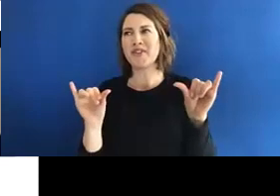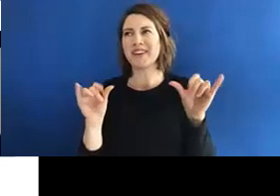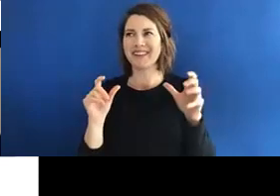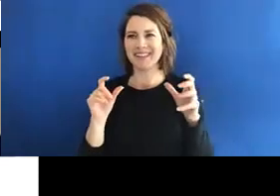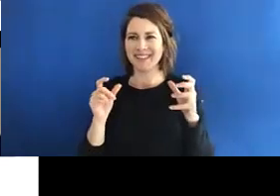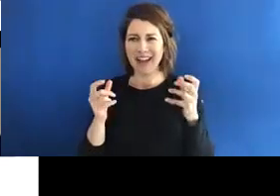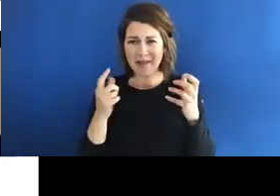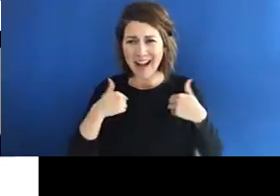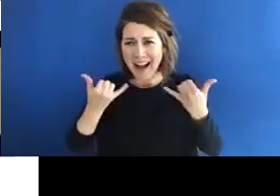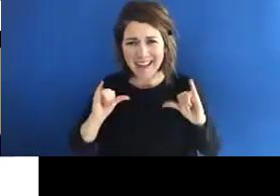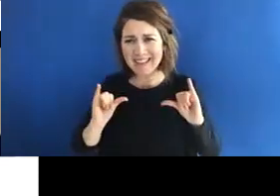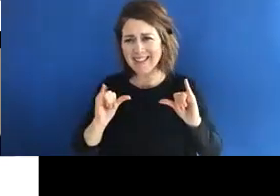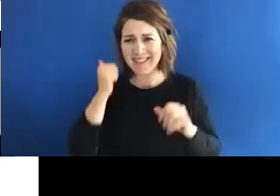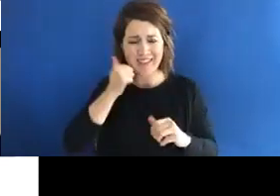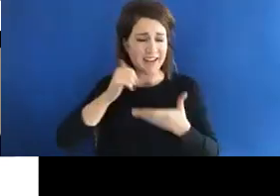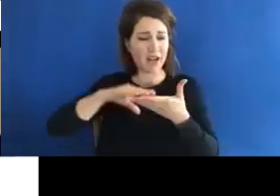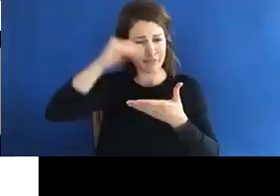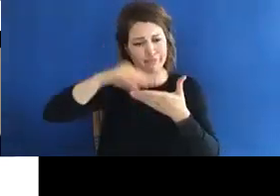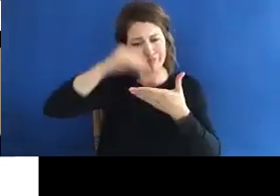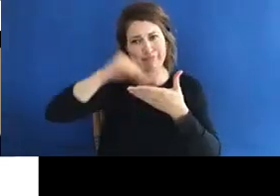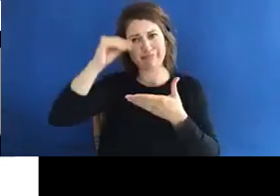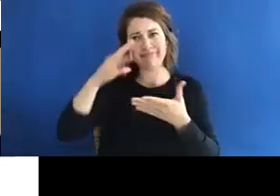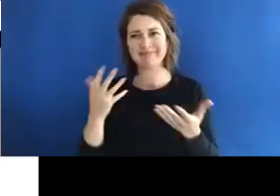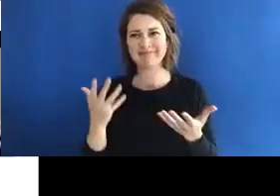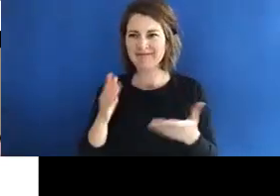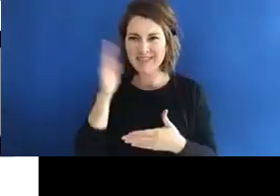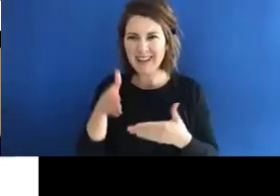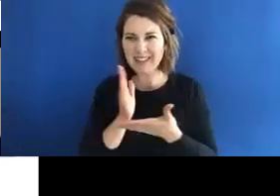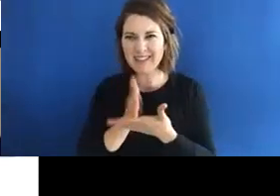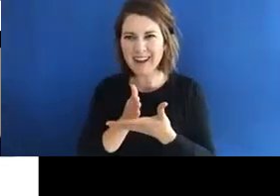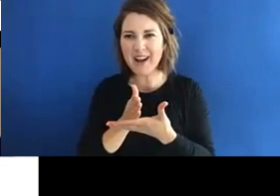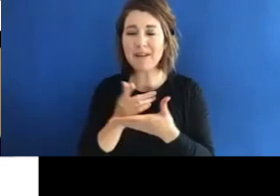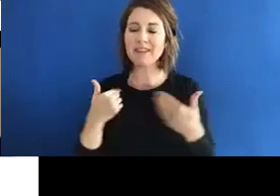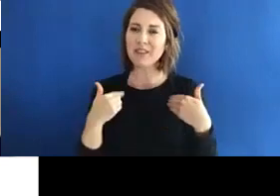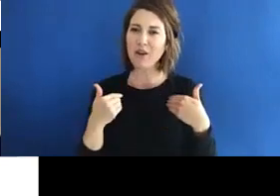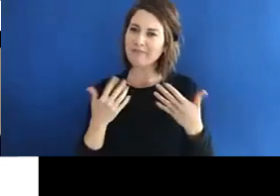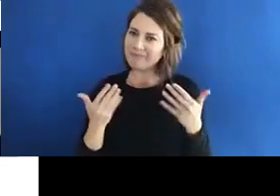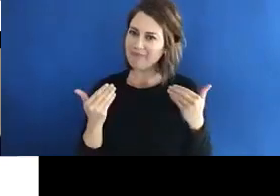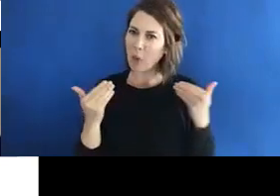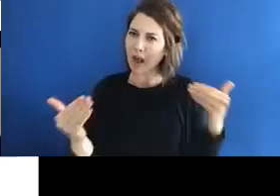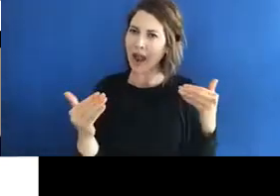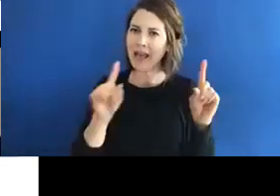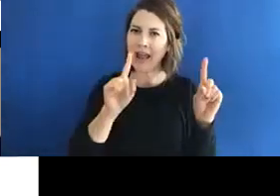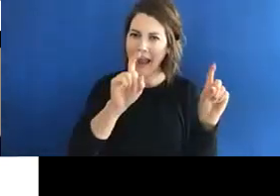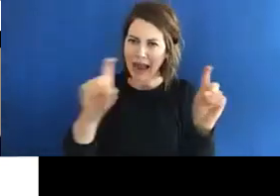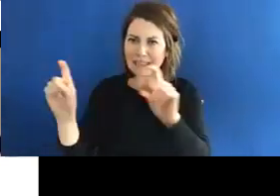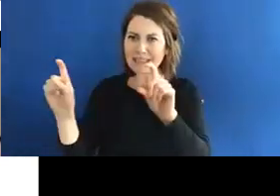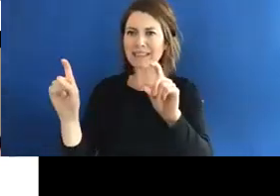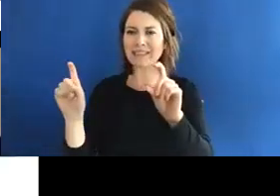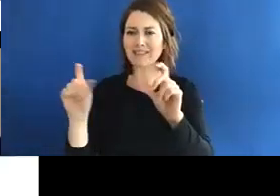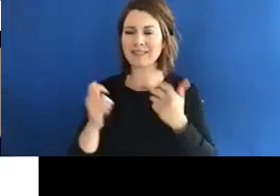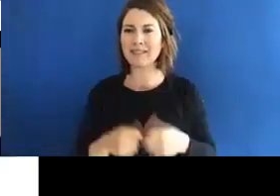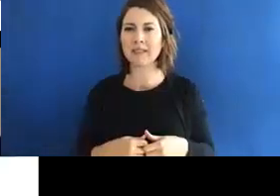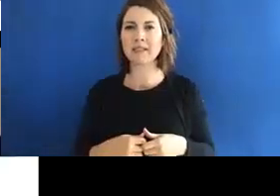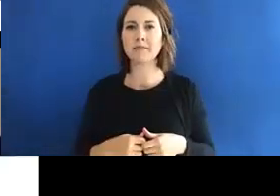learning things every day. And so I think you need to ask those questions. It's real important. And the other thing I would say is